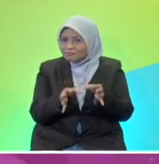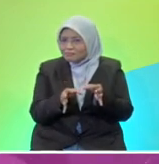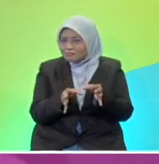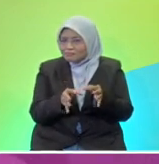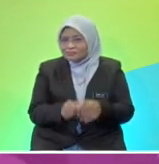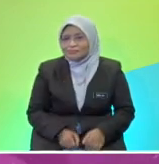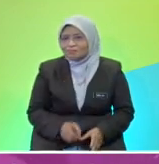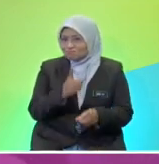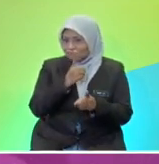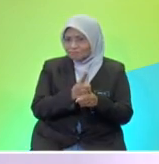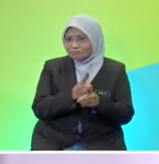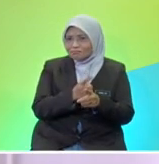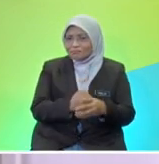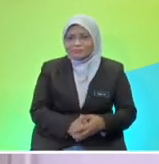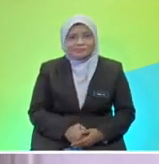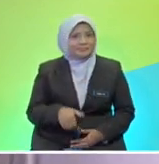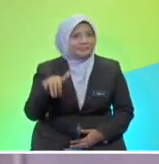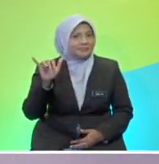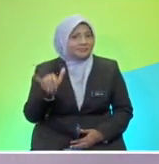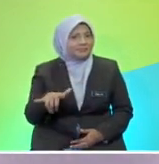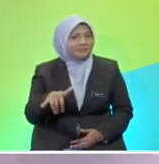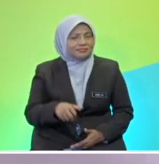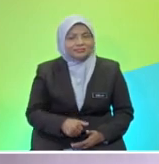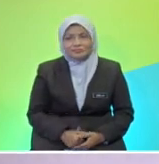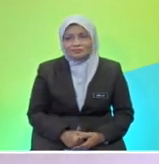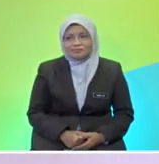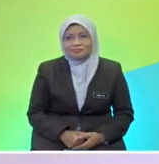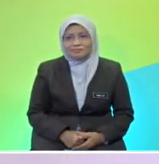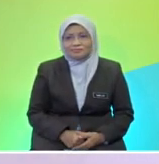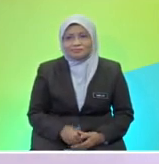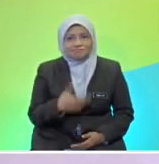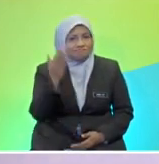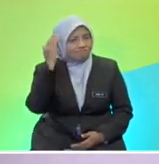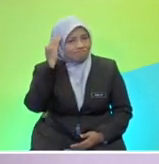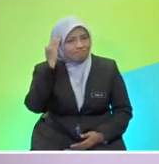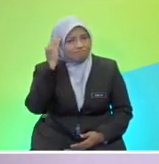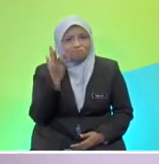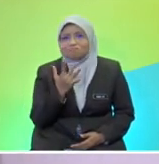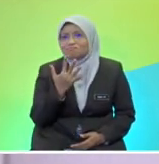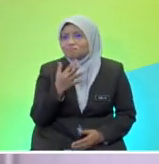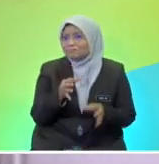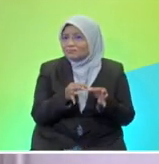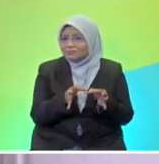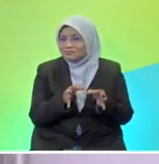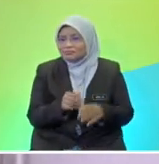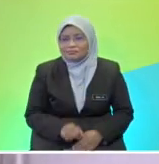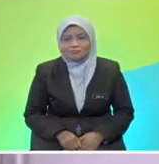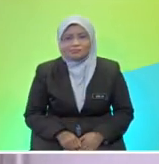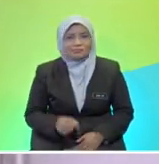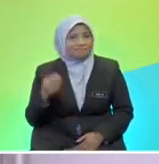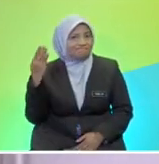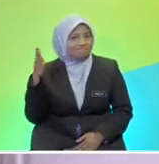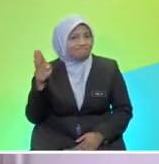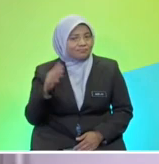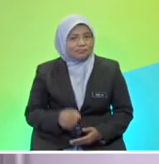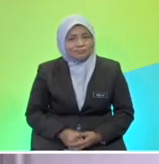that right, Teacher Rahma? Yes. Do you know the colors of the marbles? Yes. I knew this is blue, this is yellow,